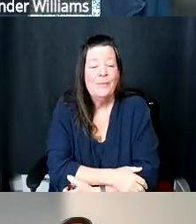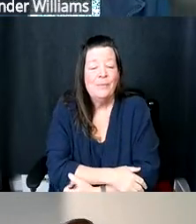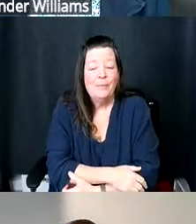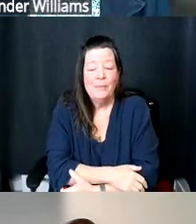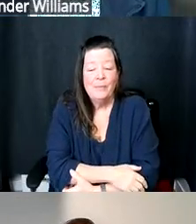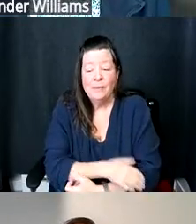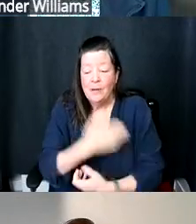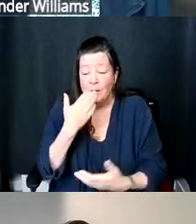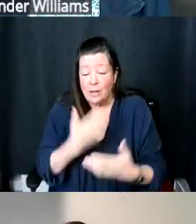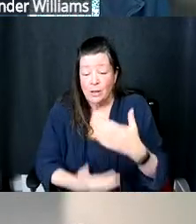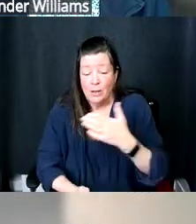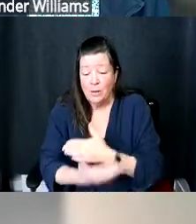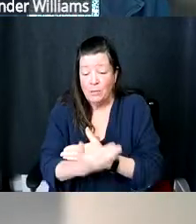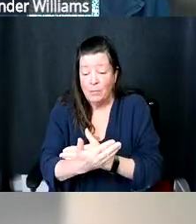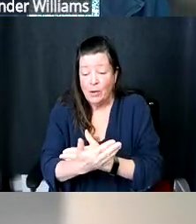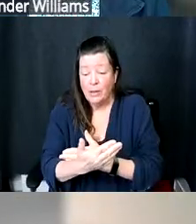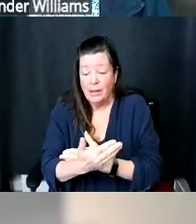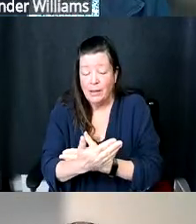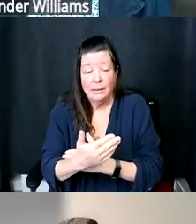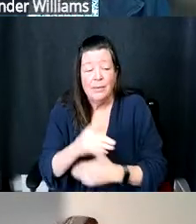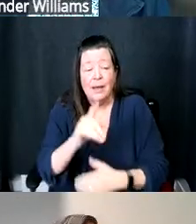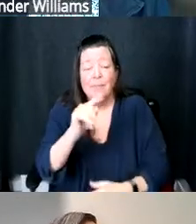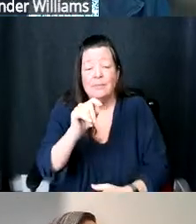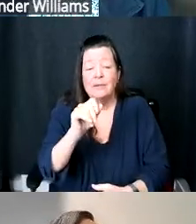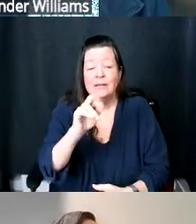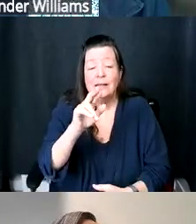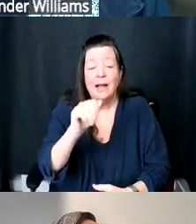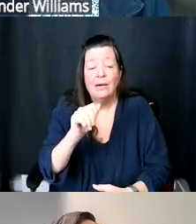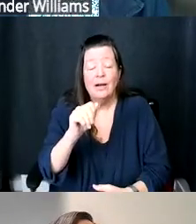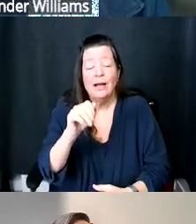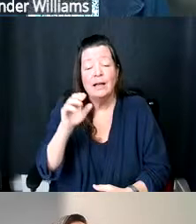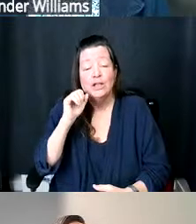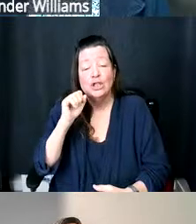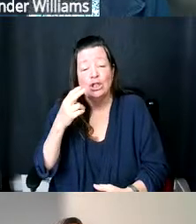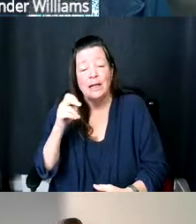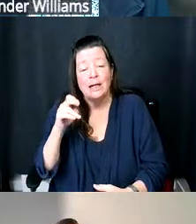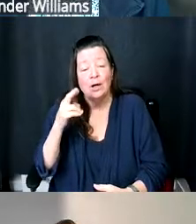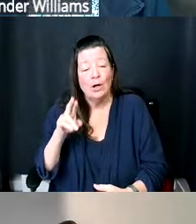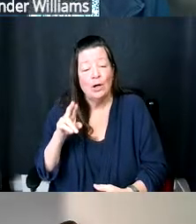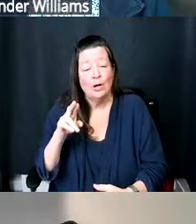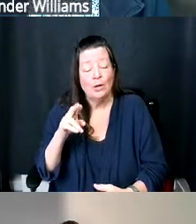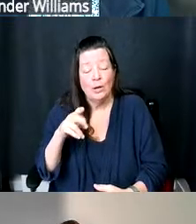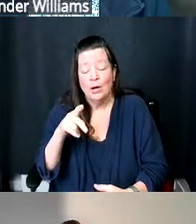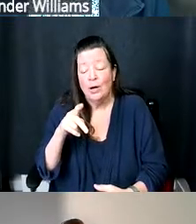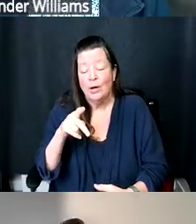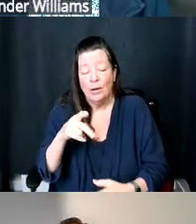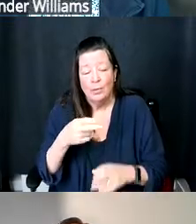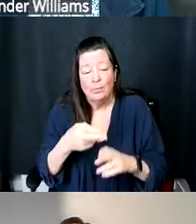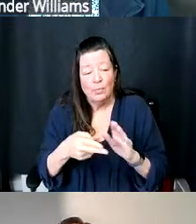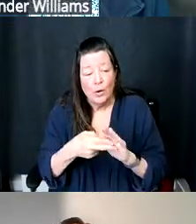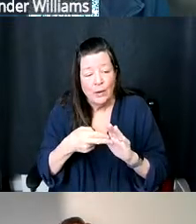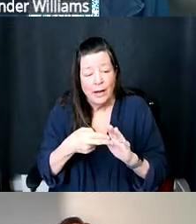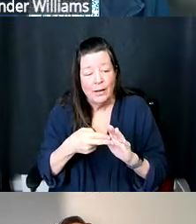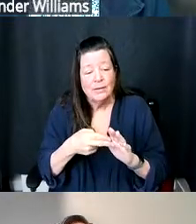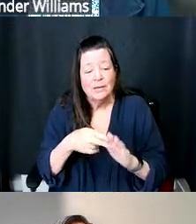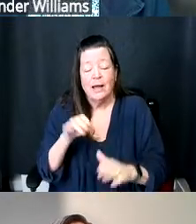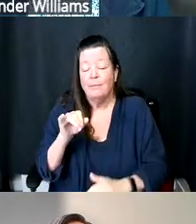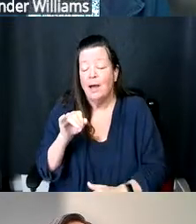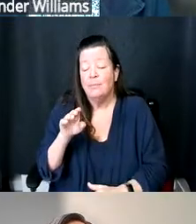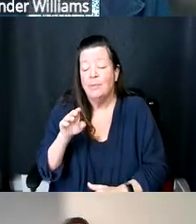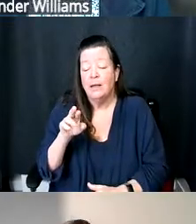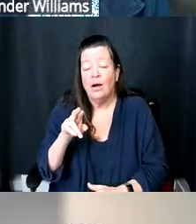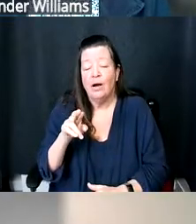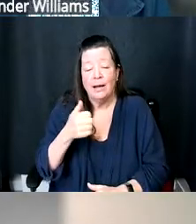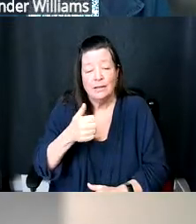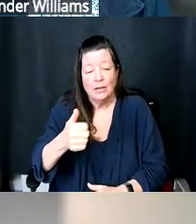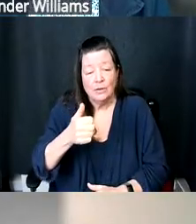Good morning, everyone. I'm Karen Rada, she, her pronouns. I am on IBR as transit design